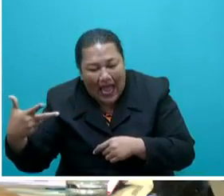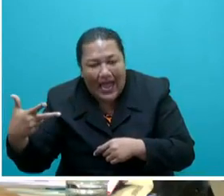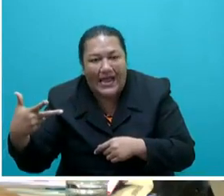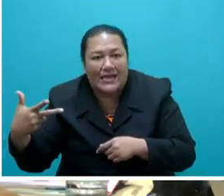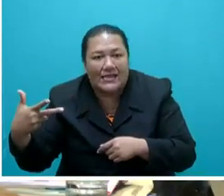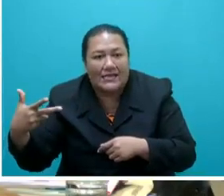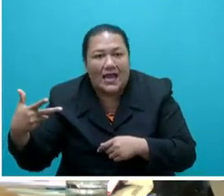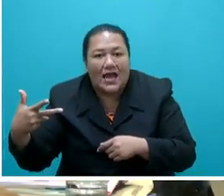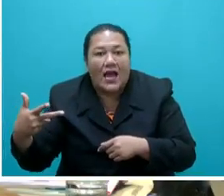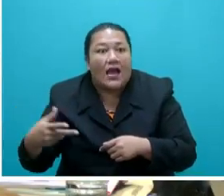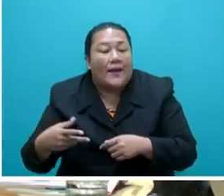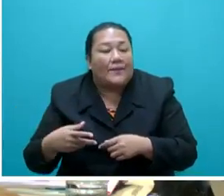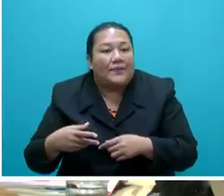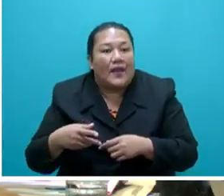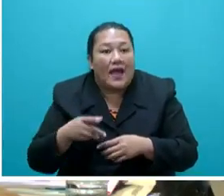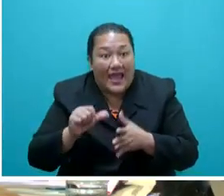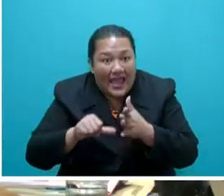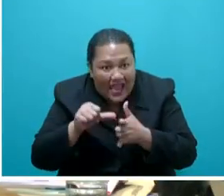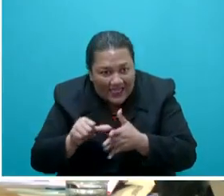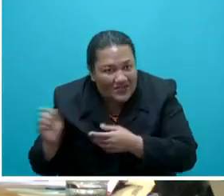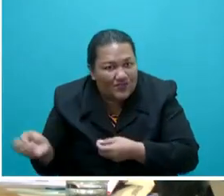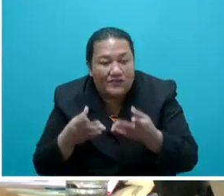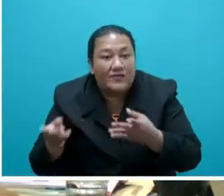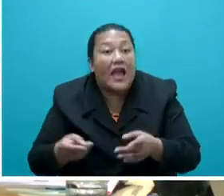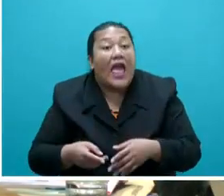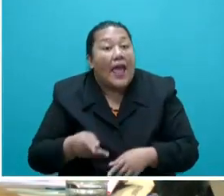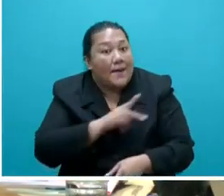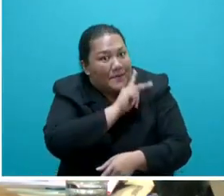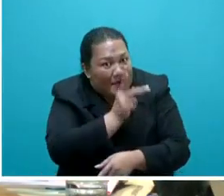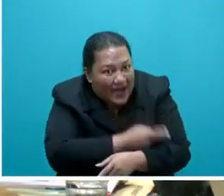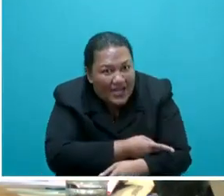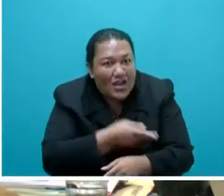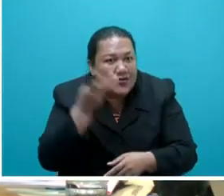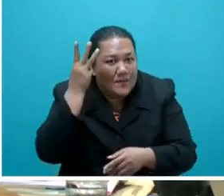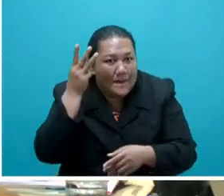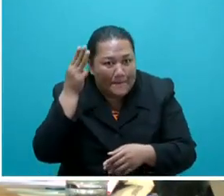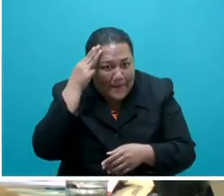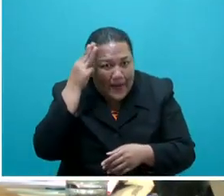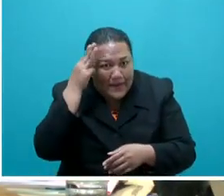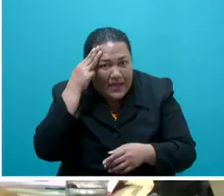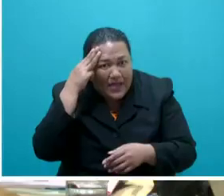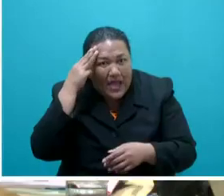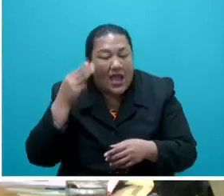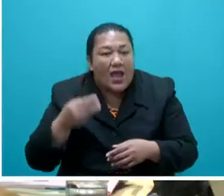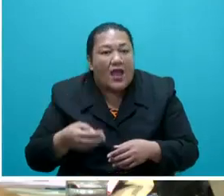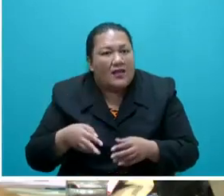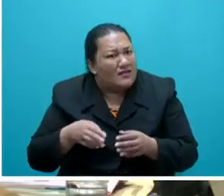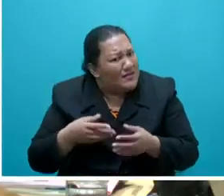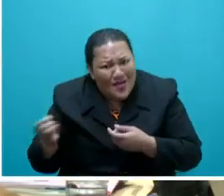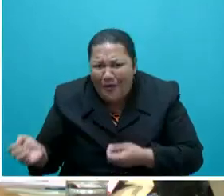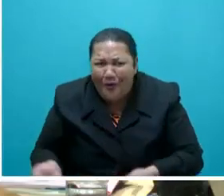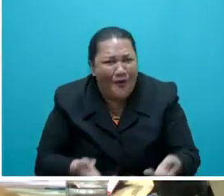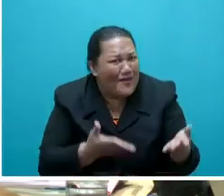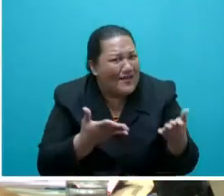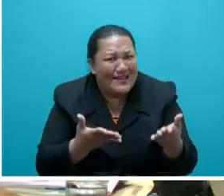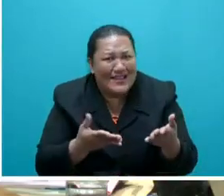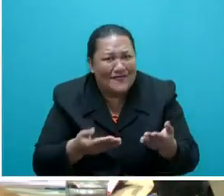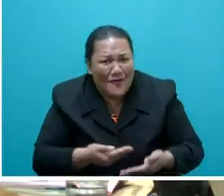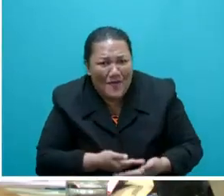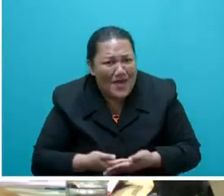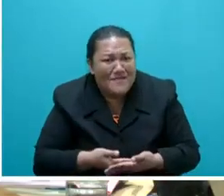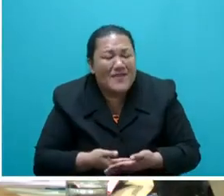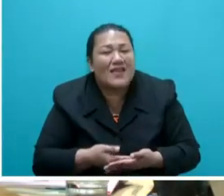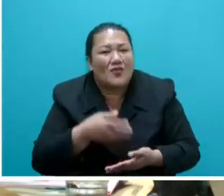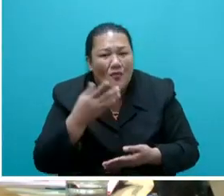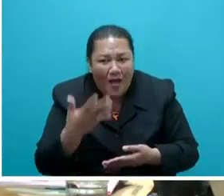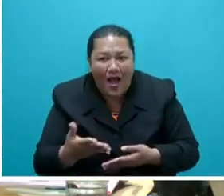Pregnant Mothers Food Voucher Program, the bus fare subsidies for the elderly and disabled, and that's only for the Ministry of